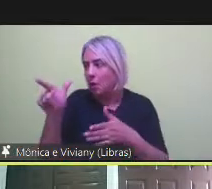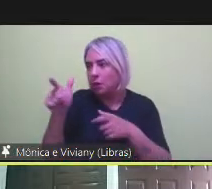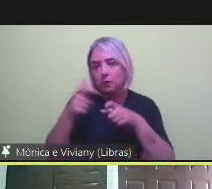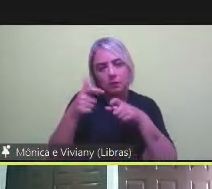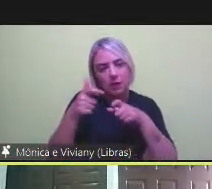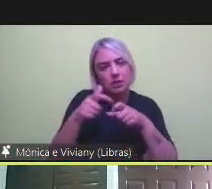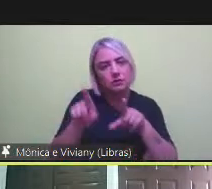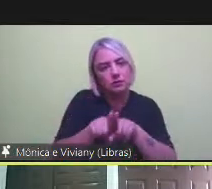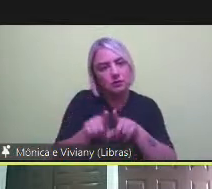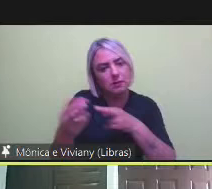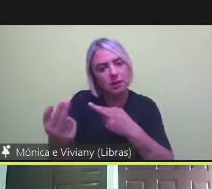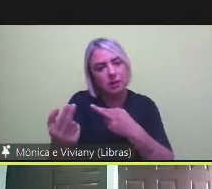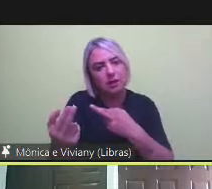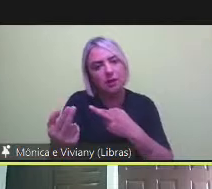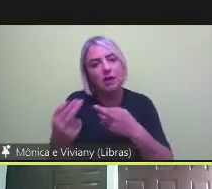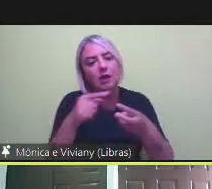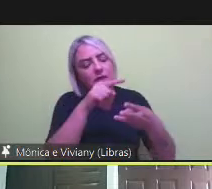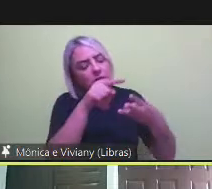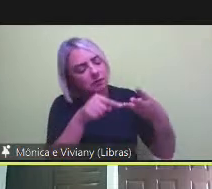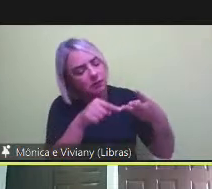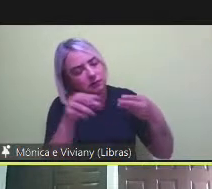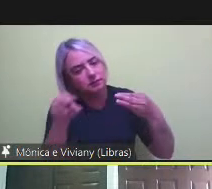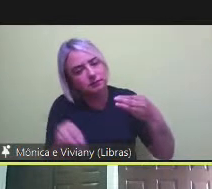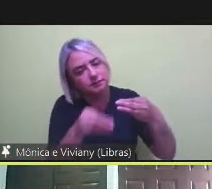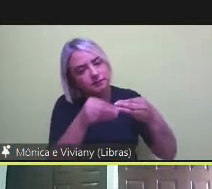are delivered in the self-management program.